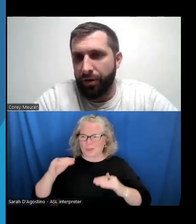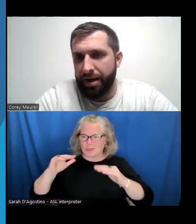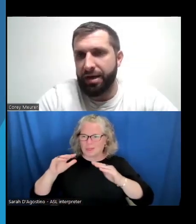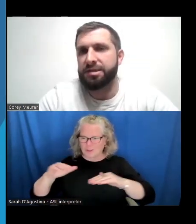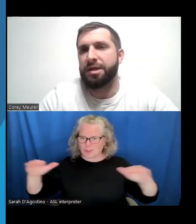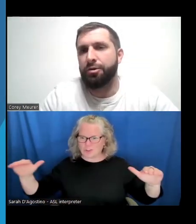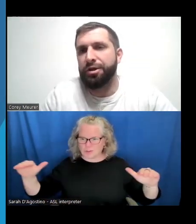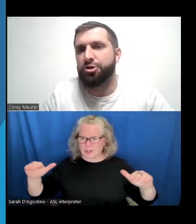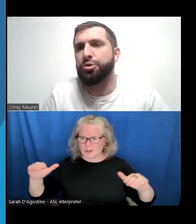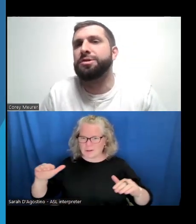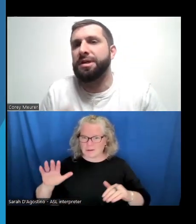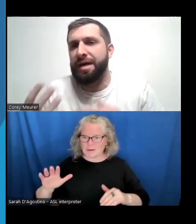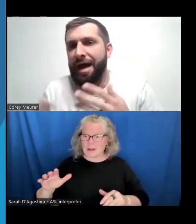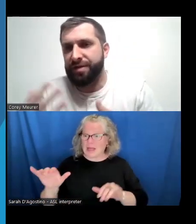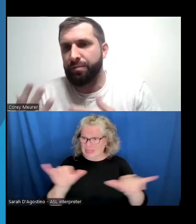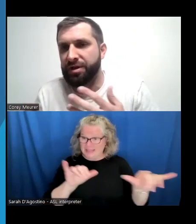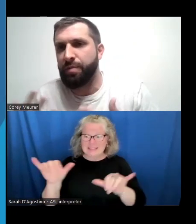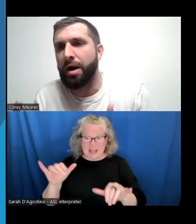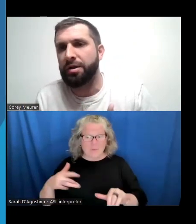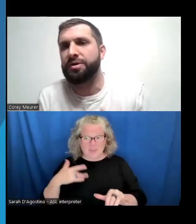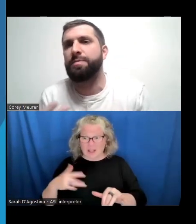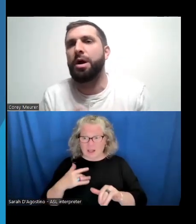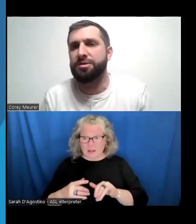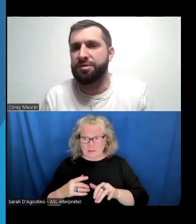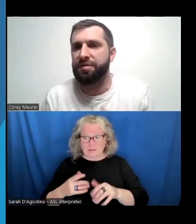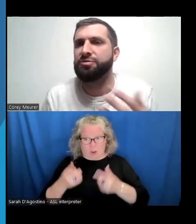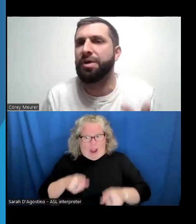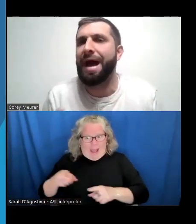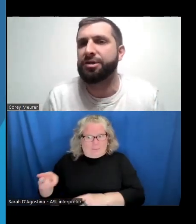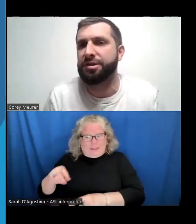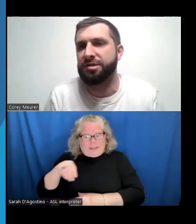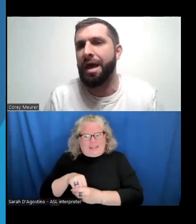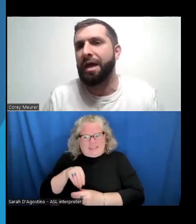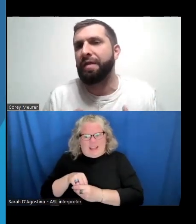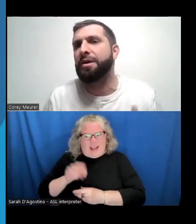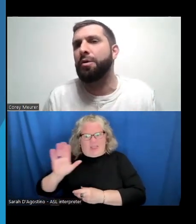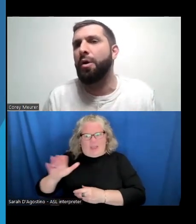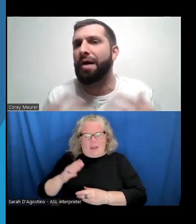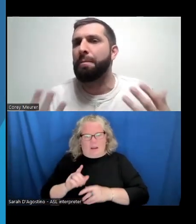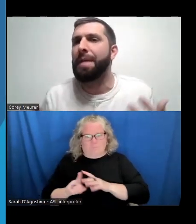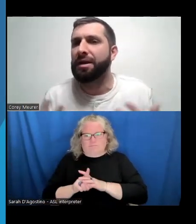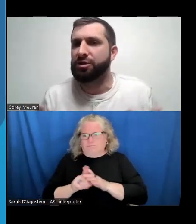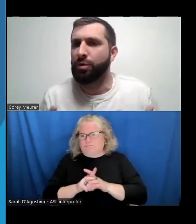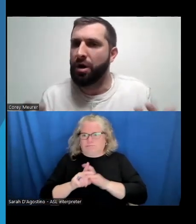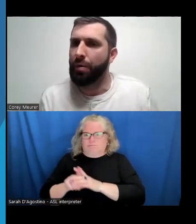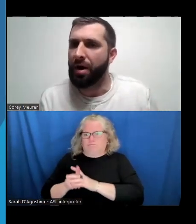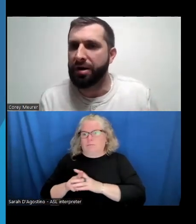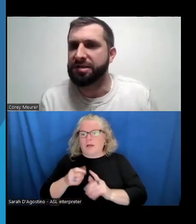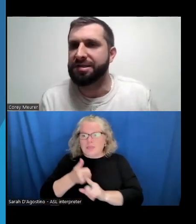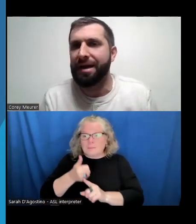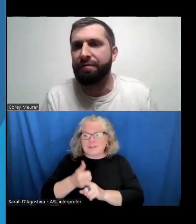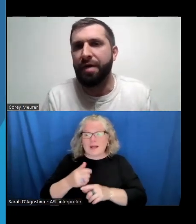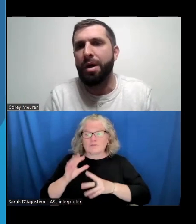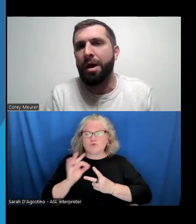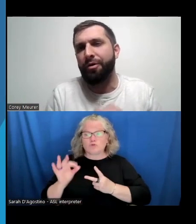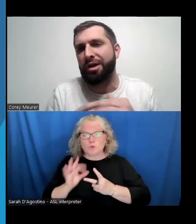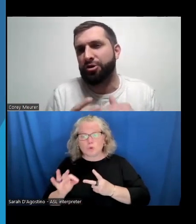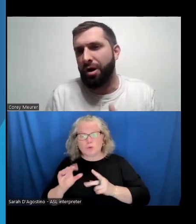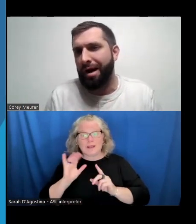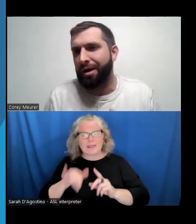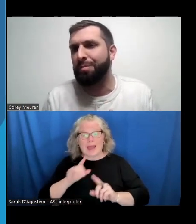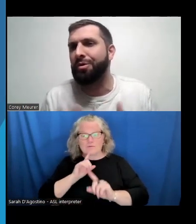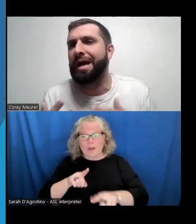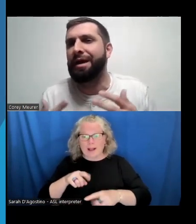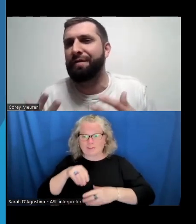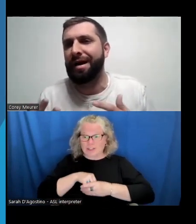them. They're not necessarily choosing to have some of these bodily responses or these reactions. They don't know how to manage what's going on inside of them. They're not